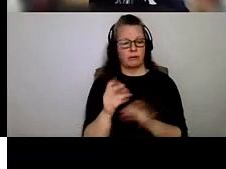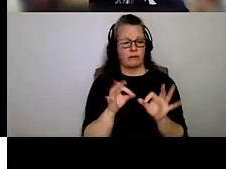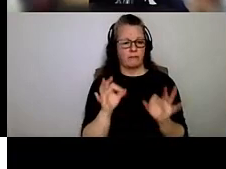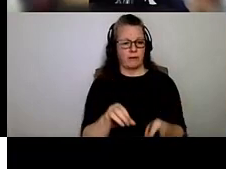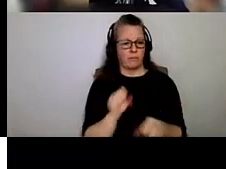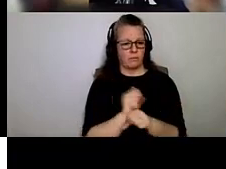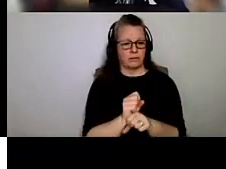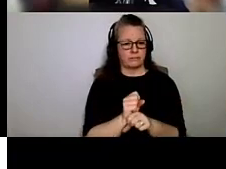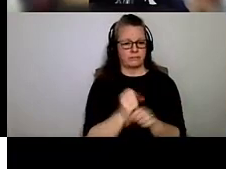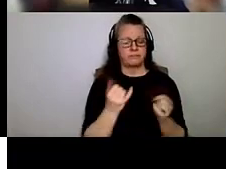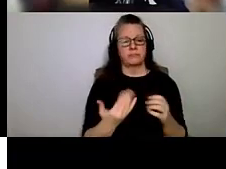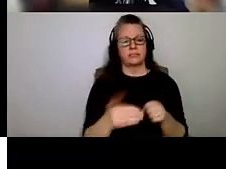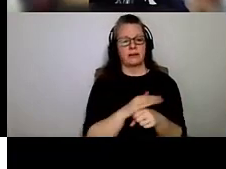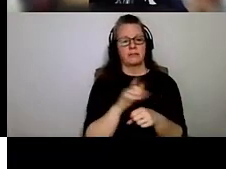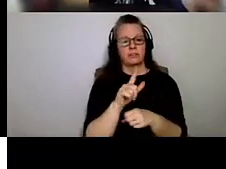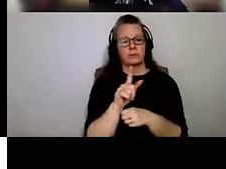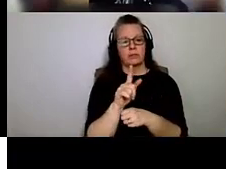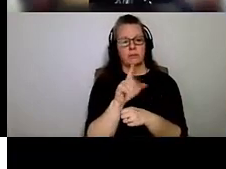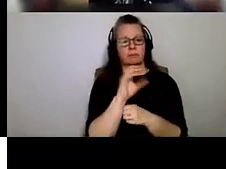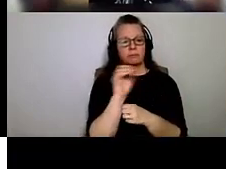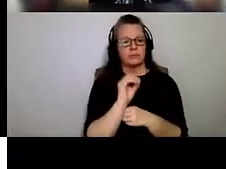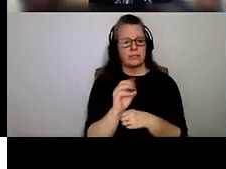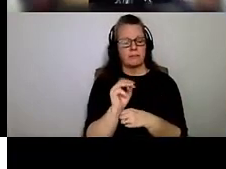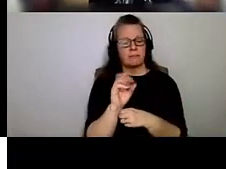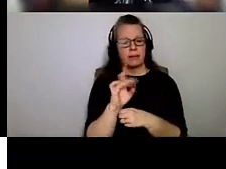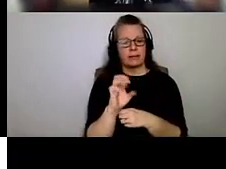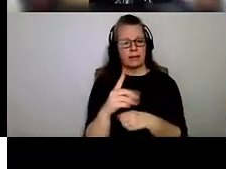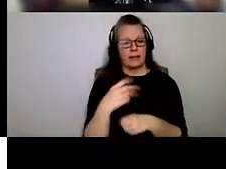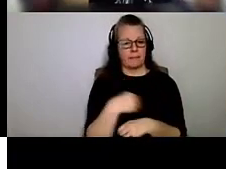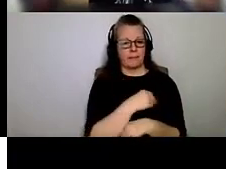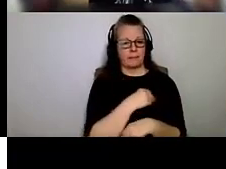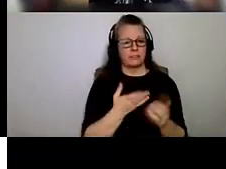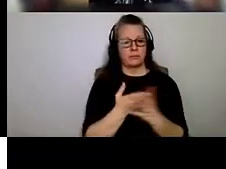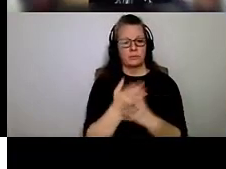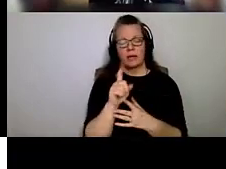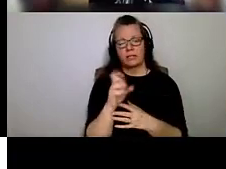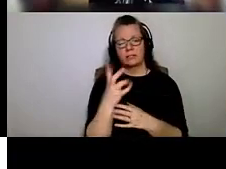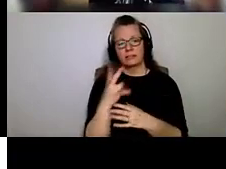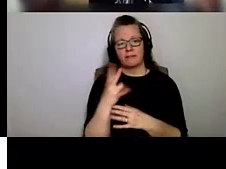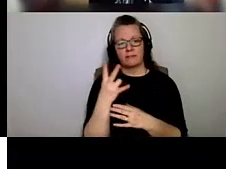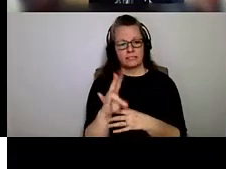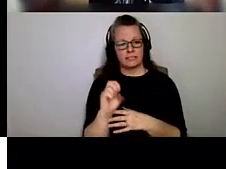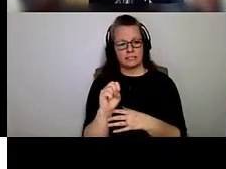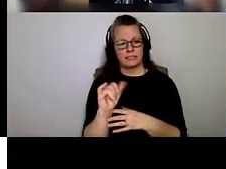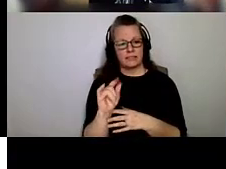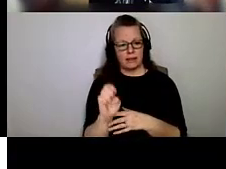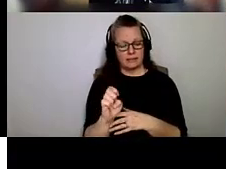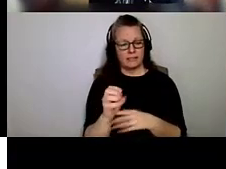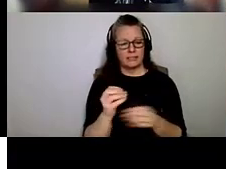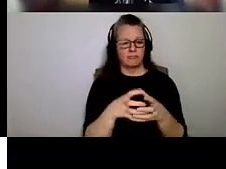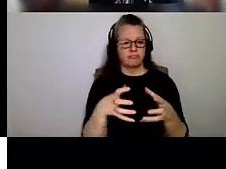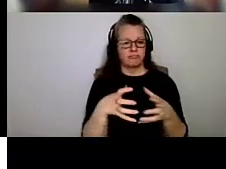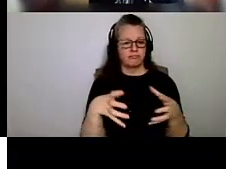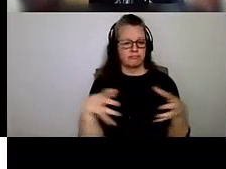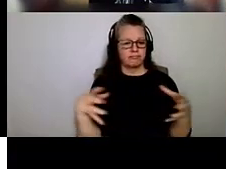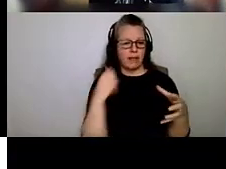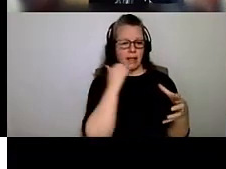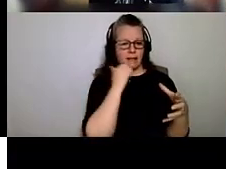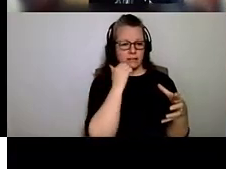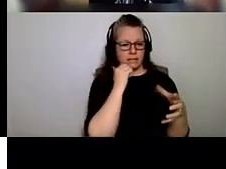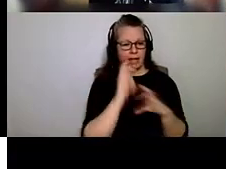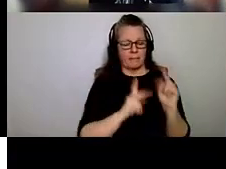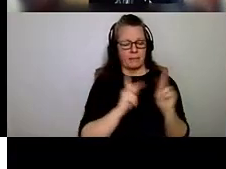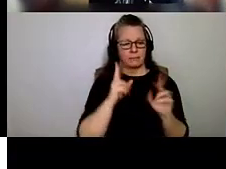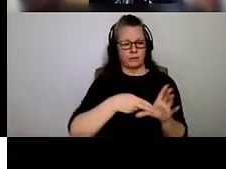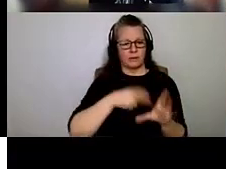Medicaid members through 117 sites, and it's growing every day of folks who are joining the APM2 program.